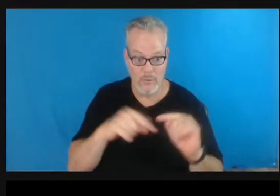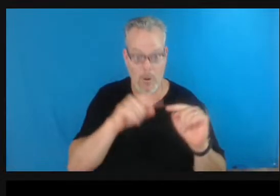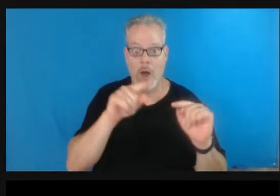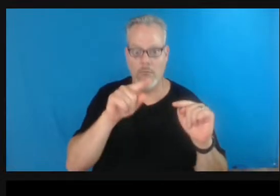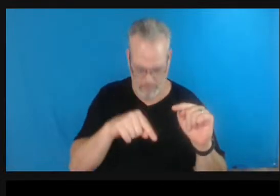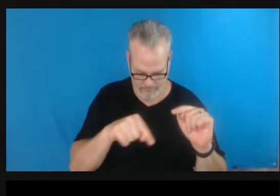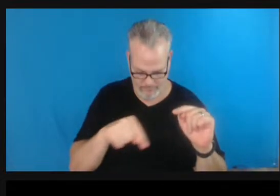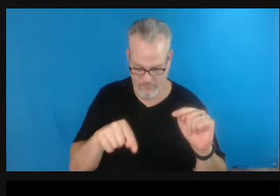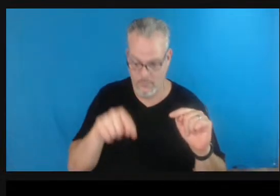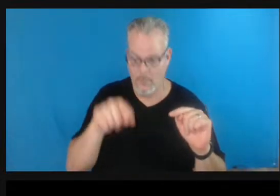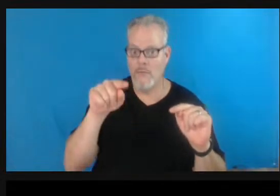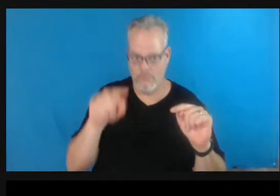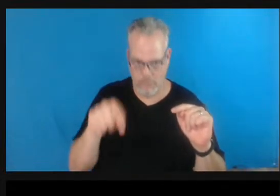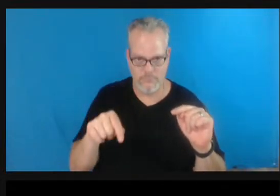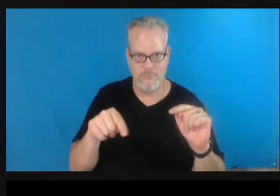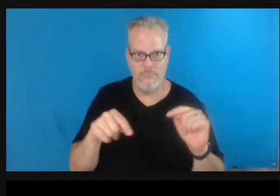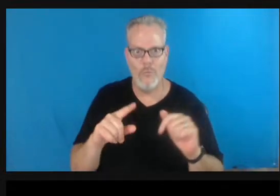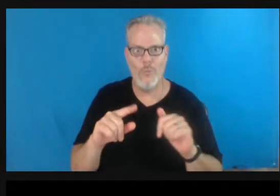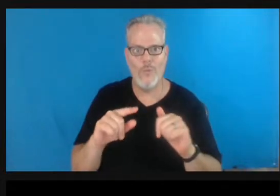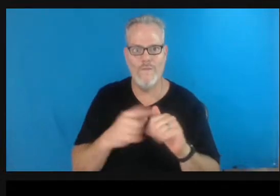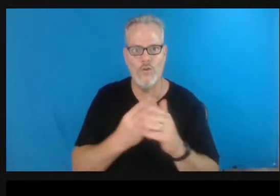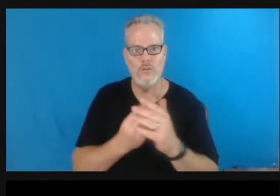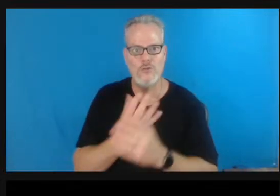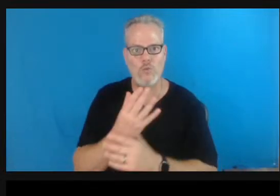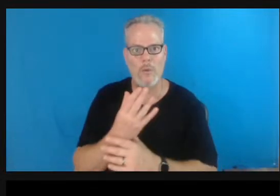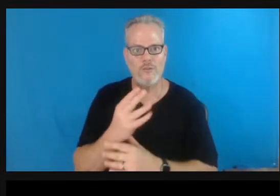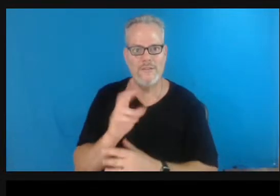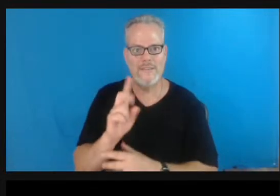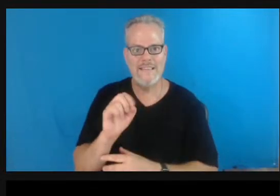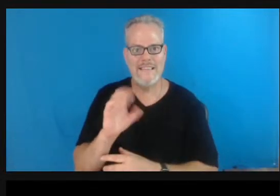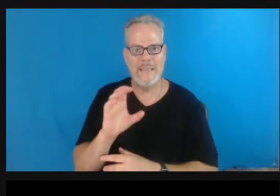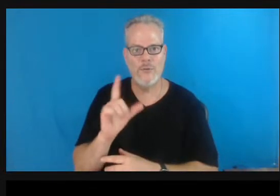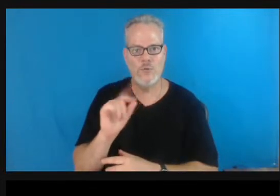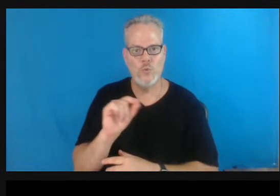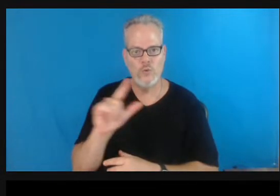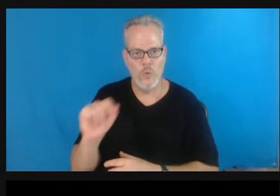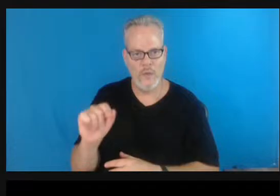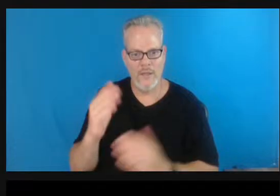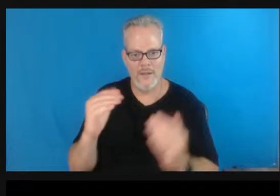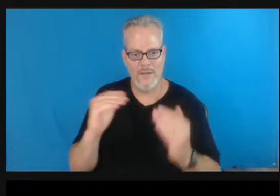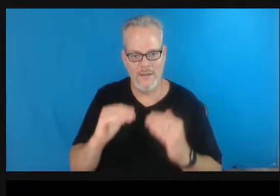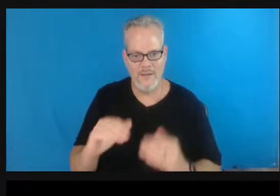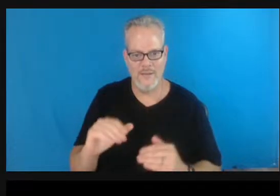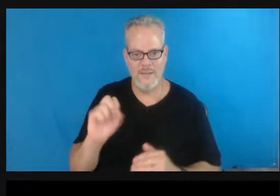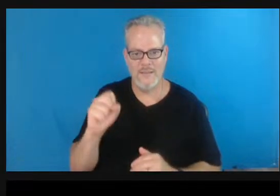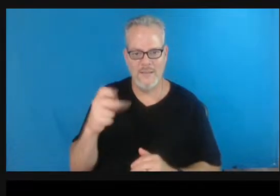2020, the September 2021, and so on and so forth.